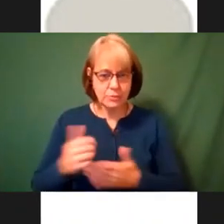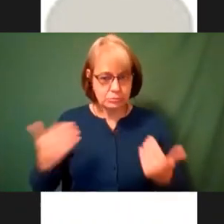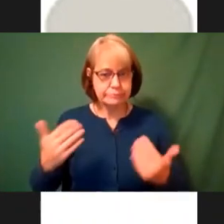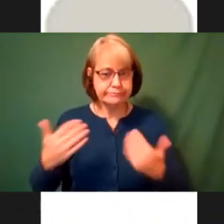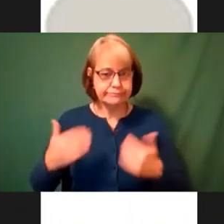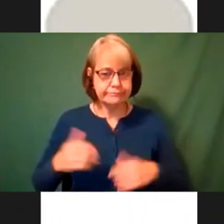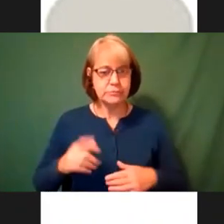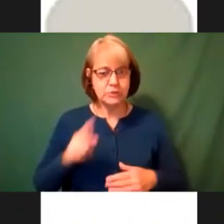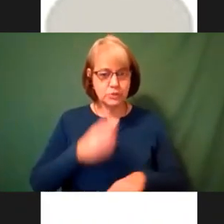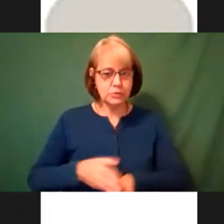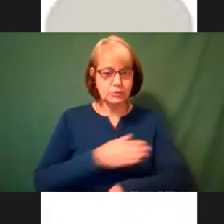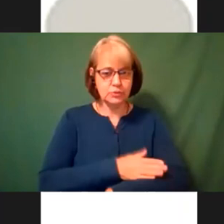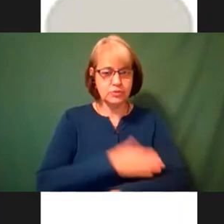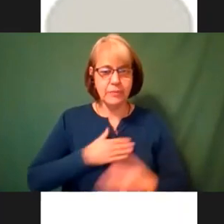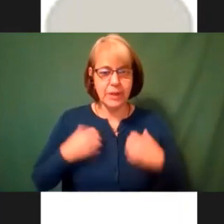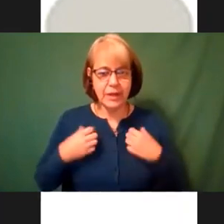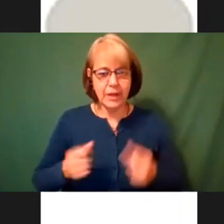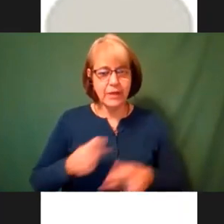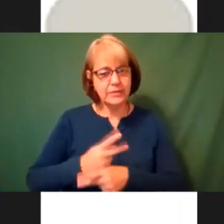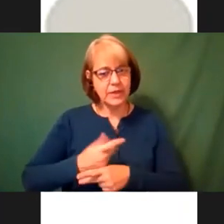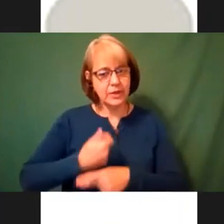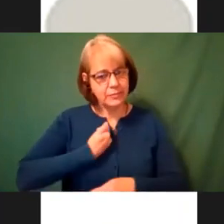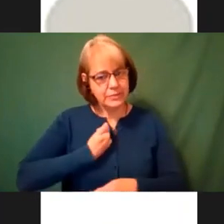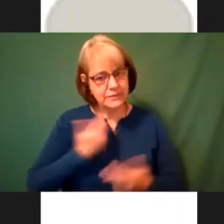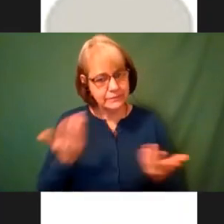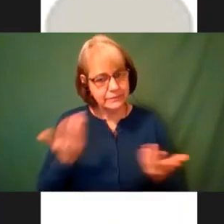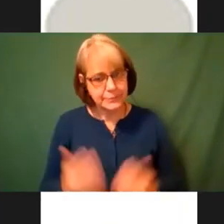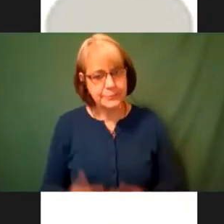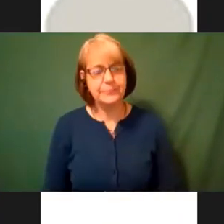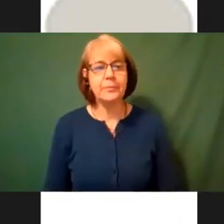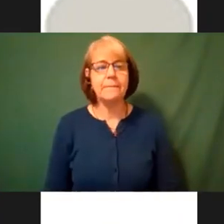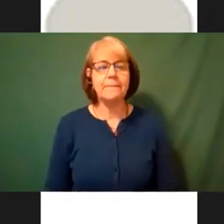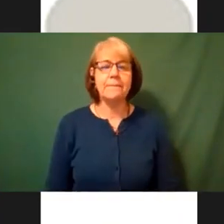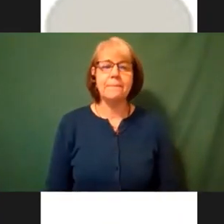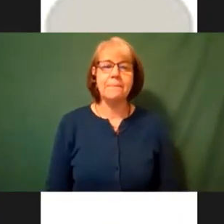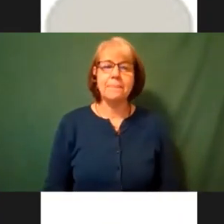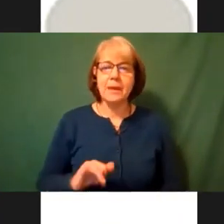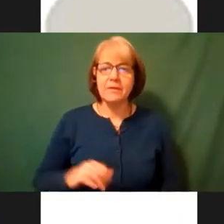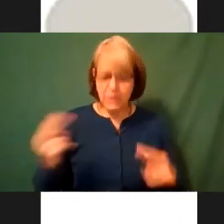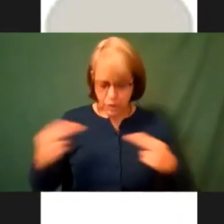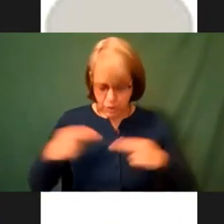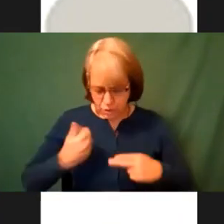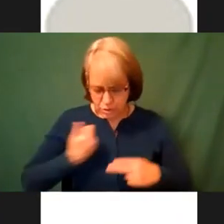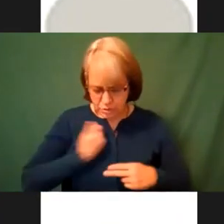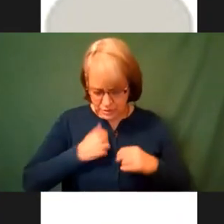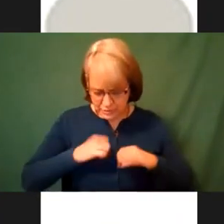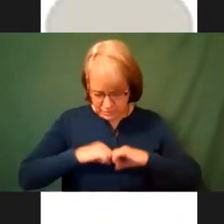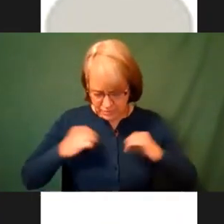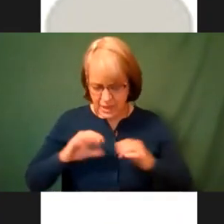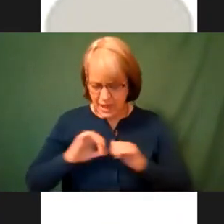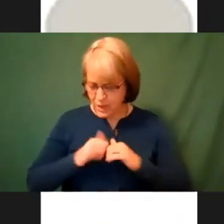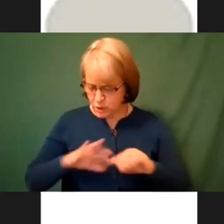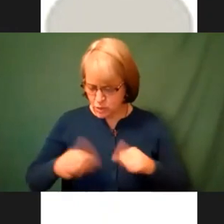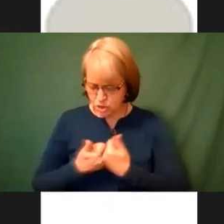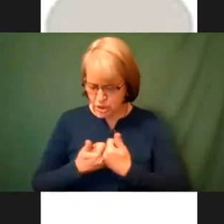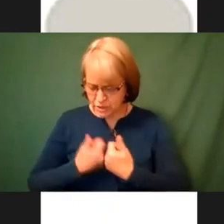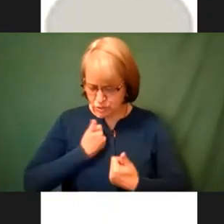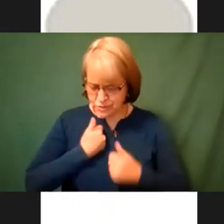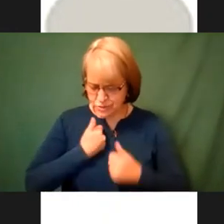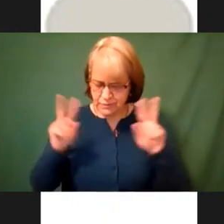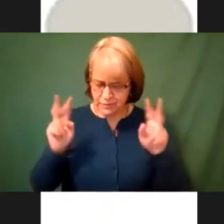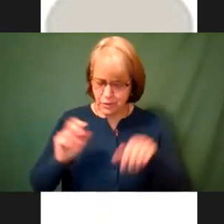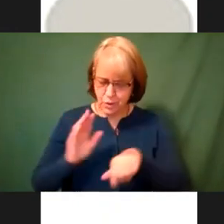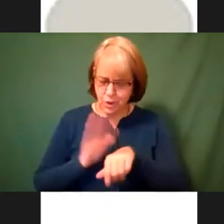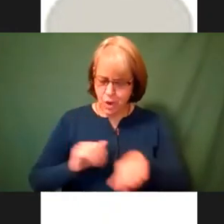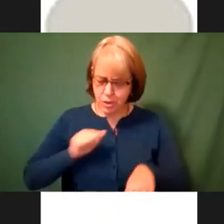thing for my own health and well-being. Internal assessment is, how do you call yourself out so that others can then call